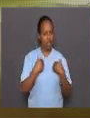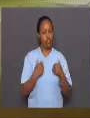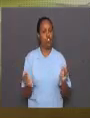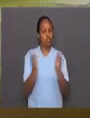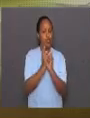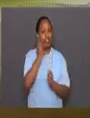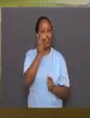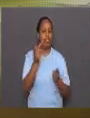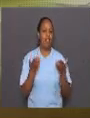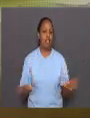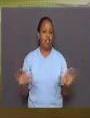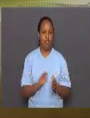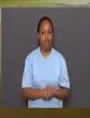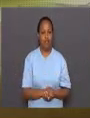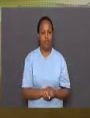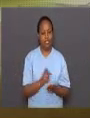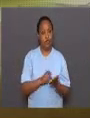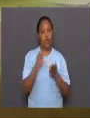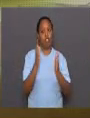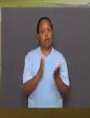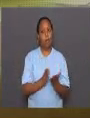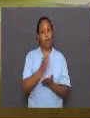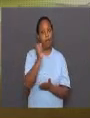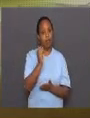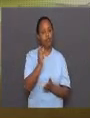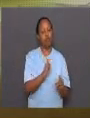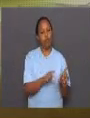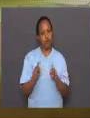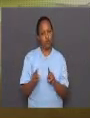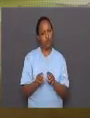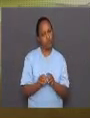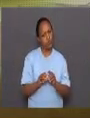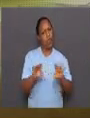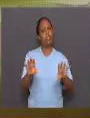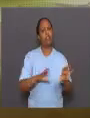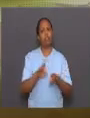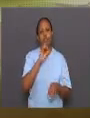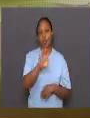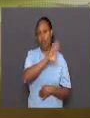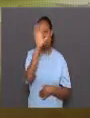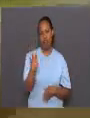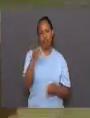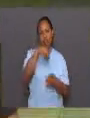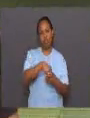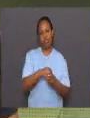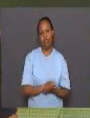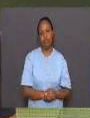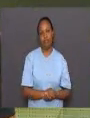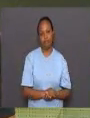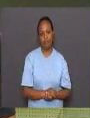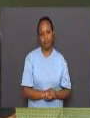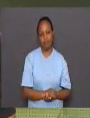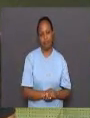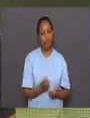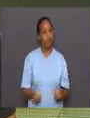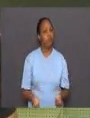rights. Democratic rights are also spreading throughout Africa. There